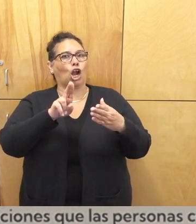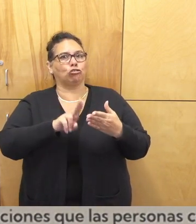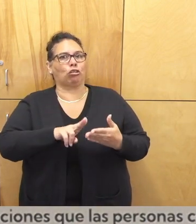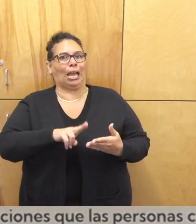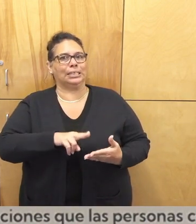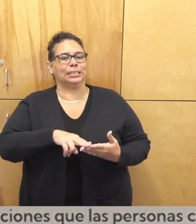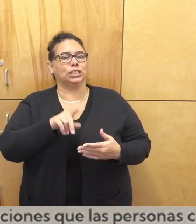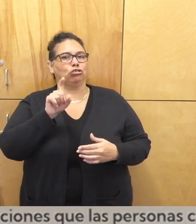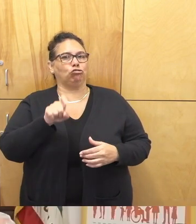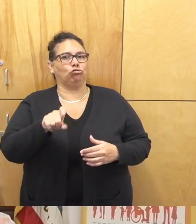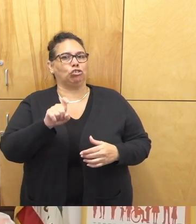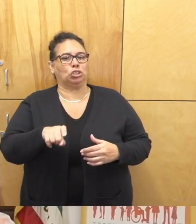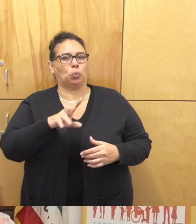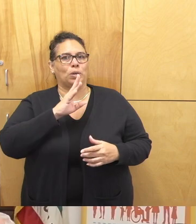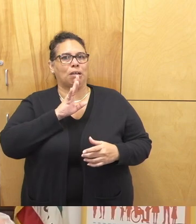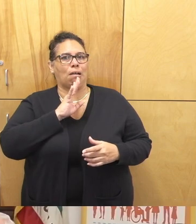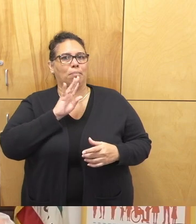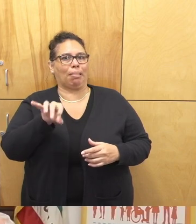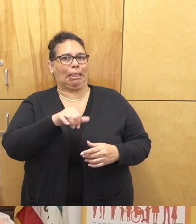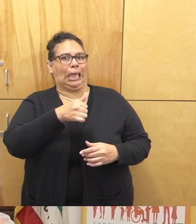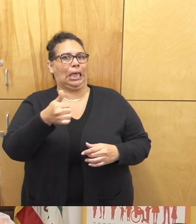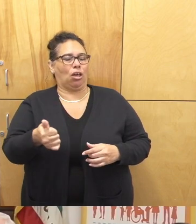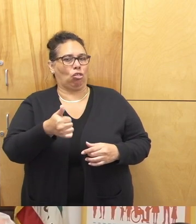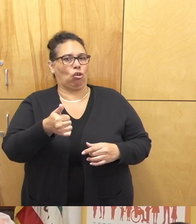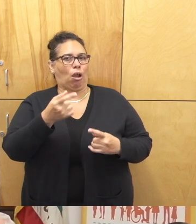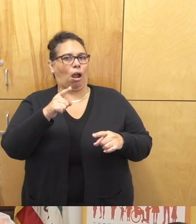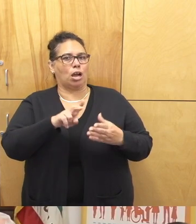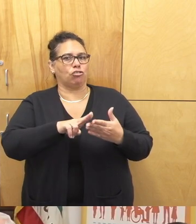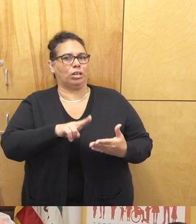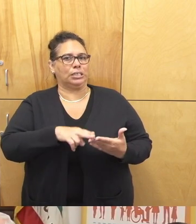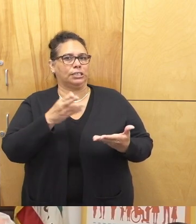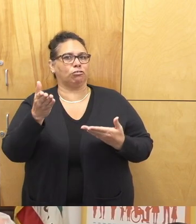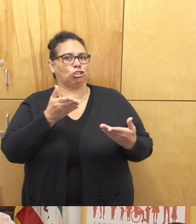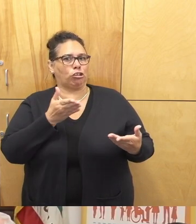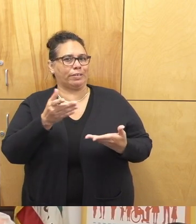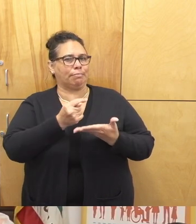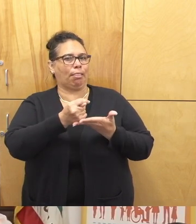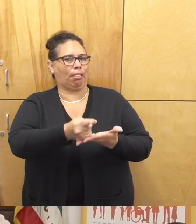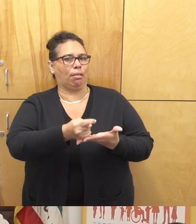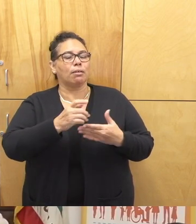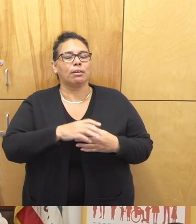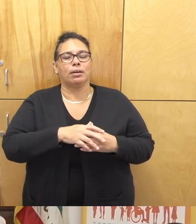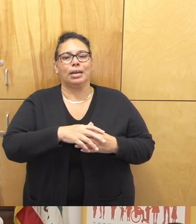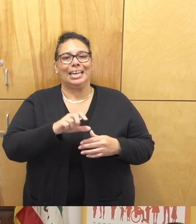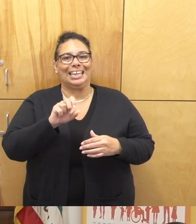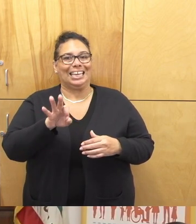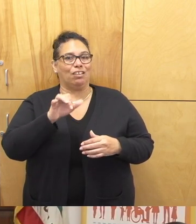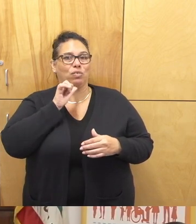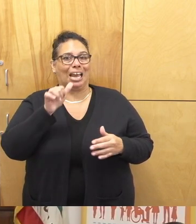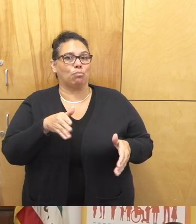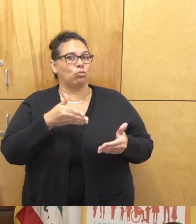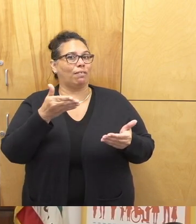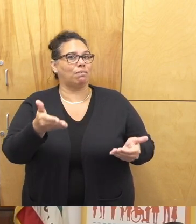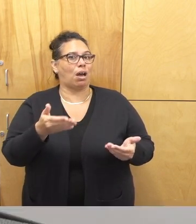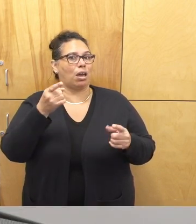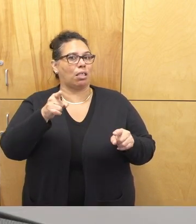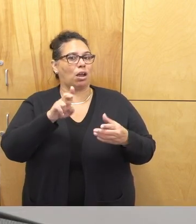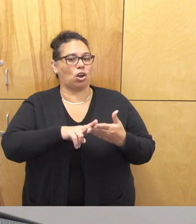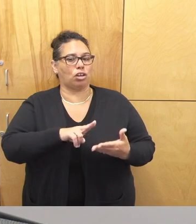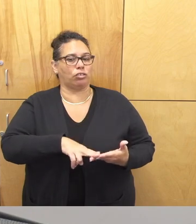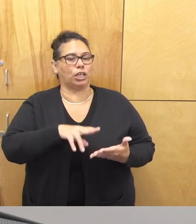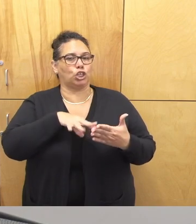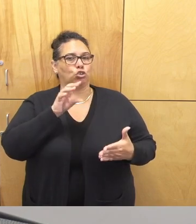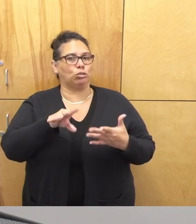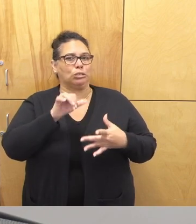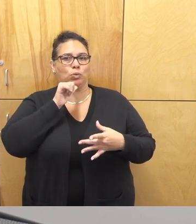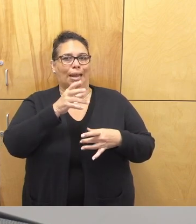when we talked about all of the other contracts for our services. And if we did not provide the contracts, then the students would